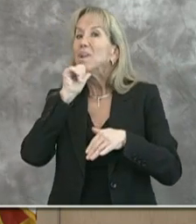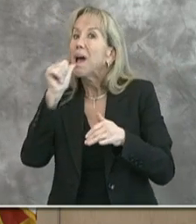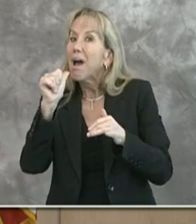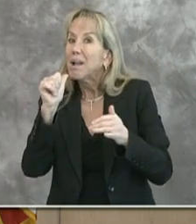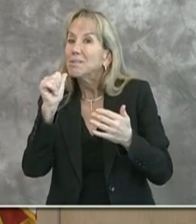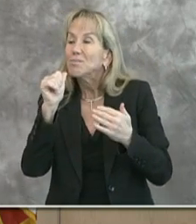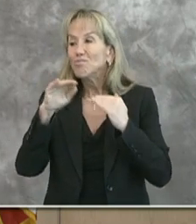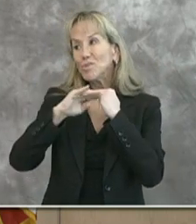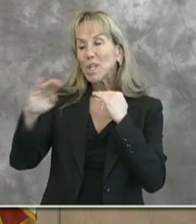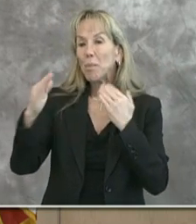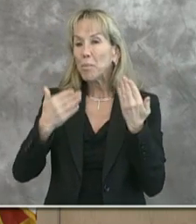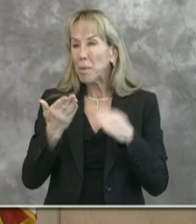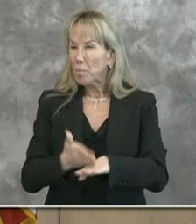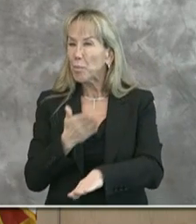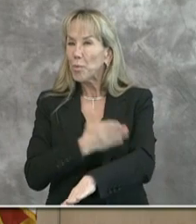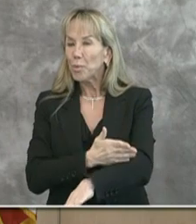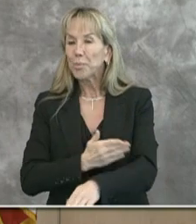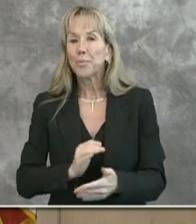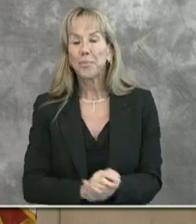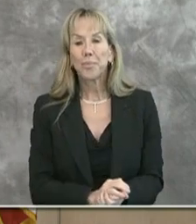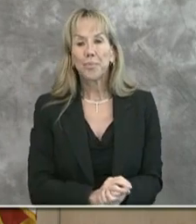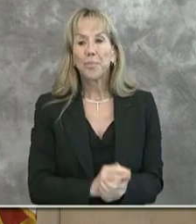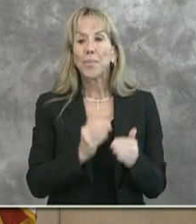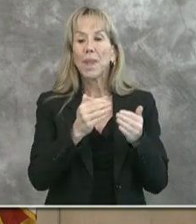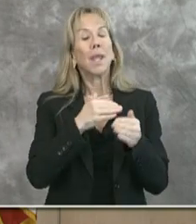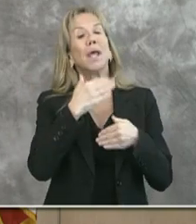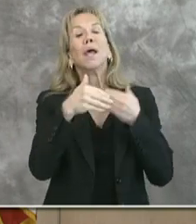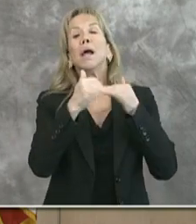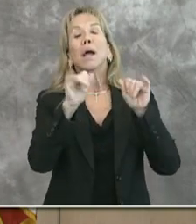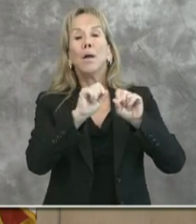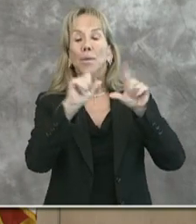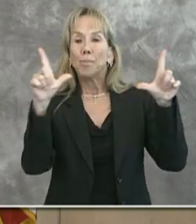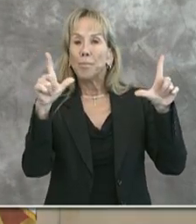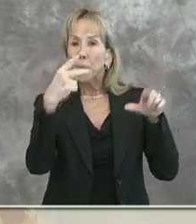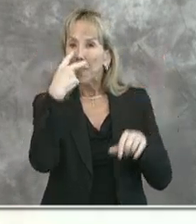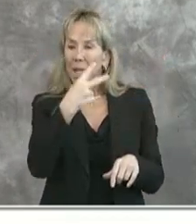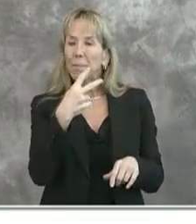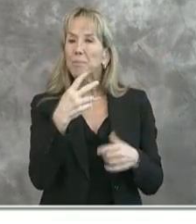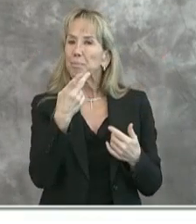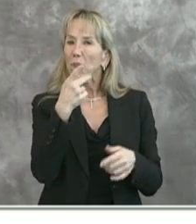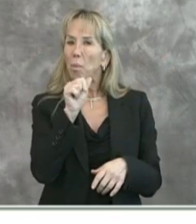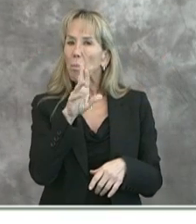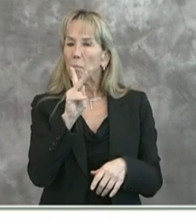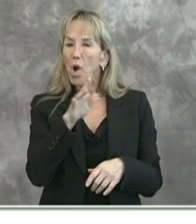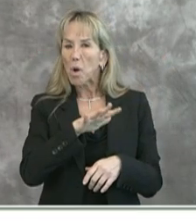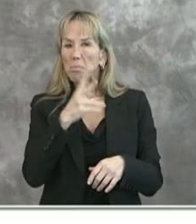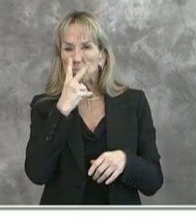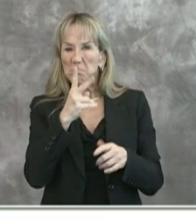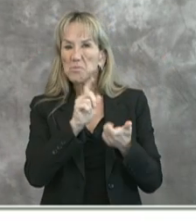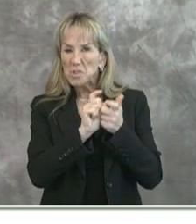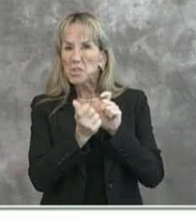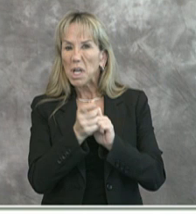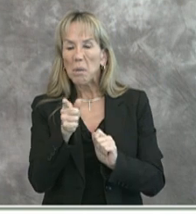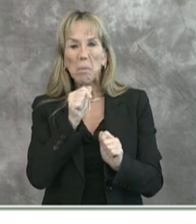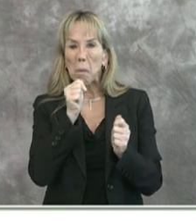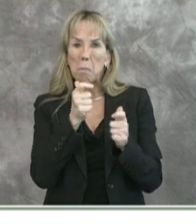bit. The next one we're going to look at, parks, a very modest change there, not